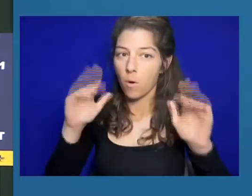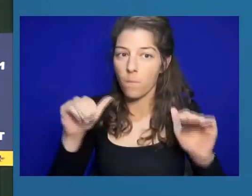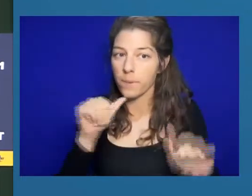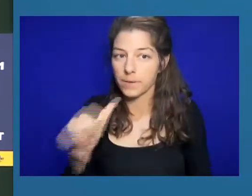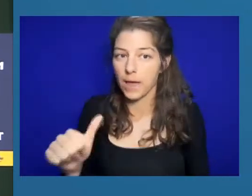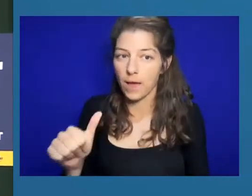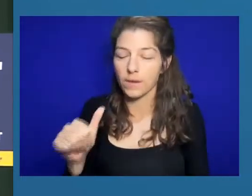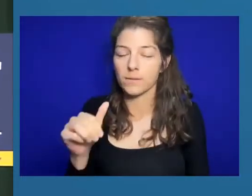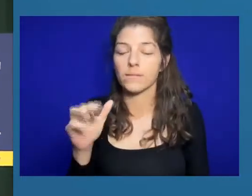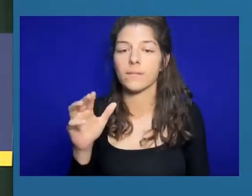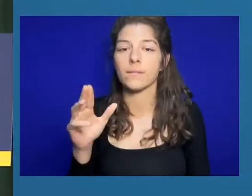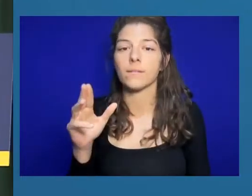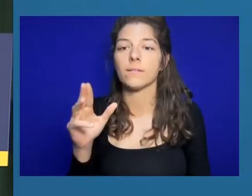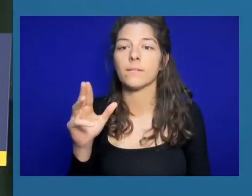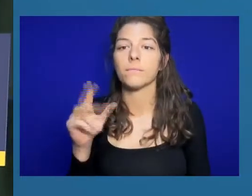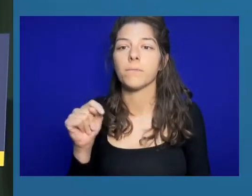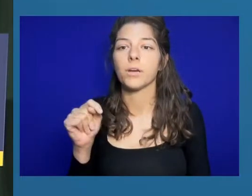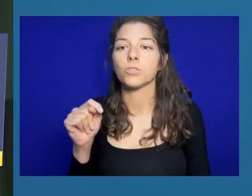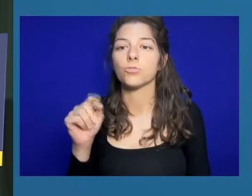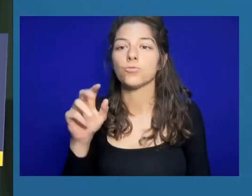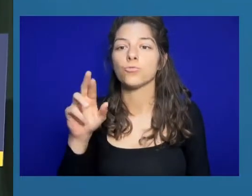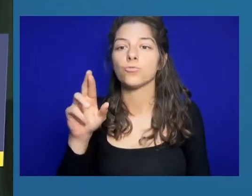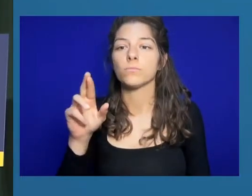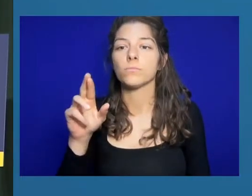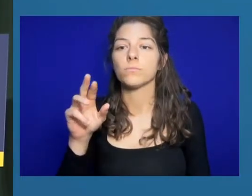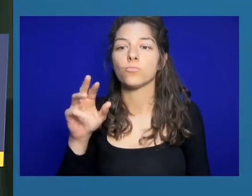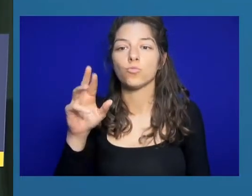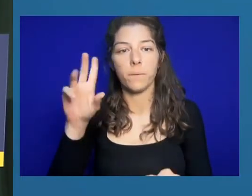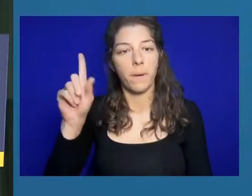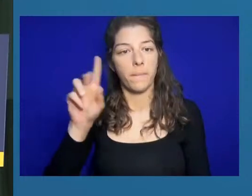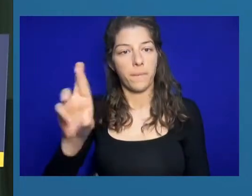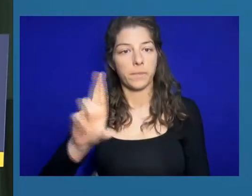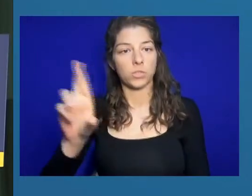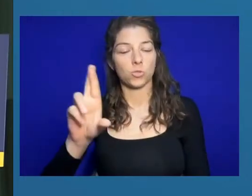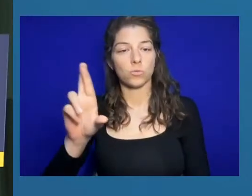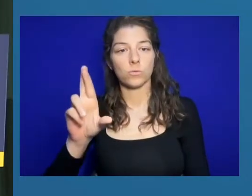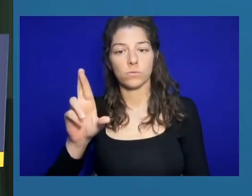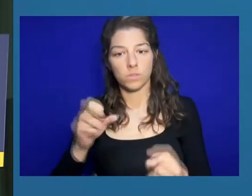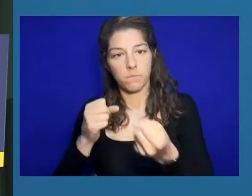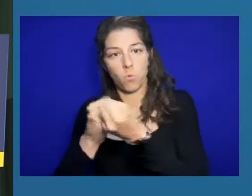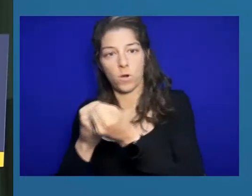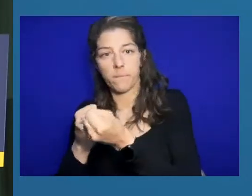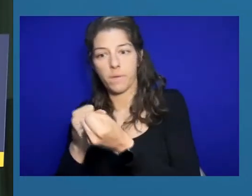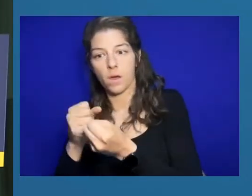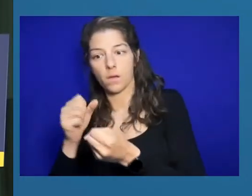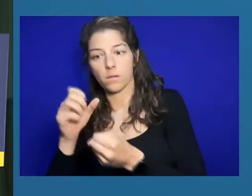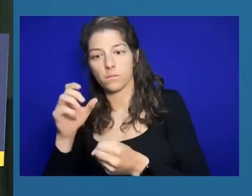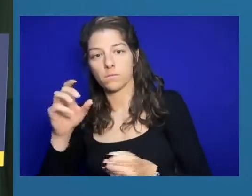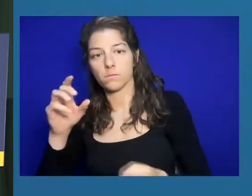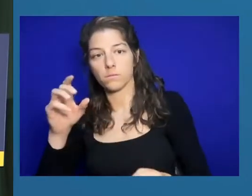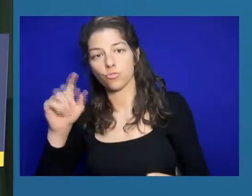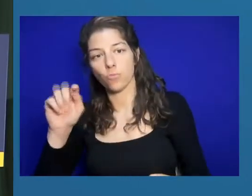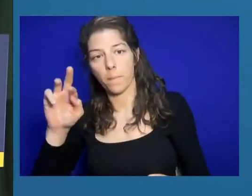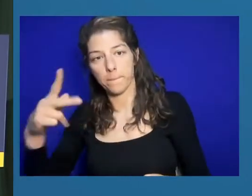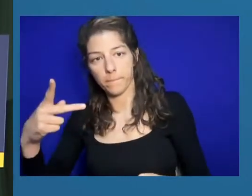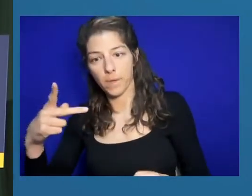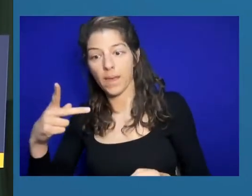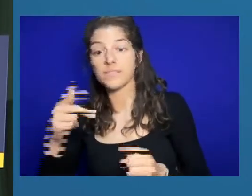But congressional Republicans who are in the majority, backed by Donald Trump, have passed a budget that slashes